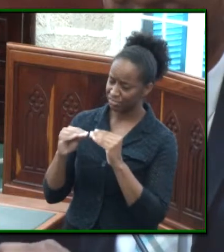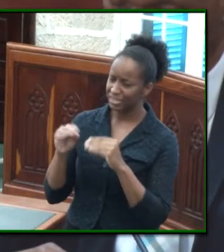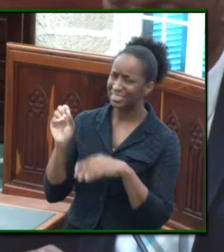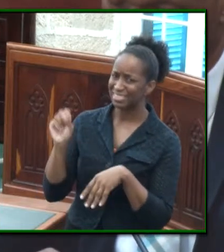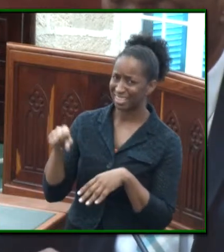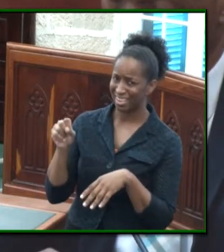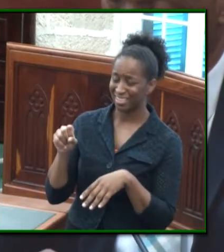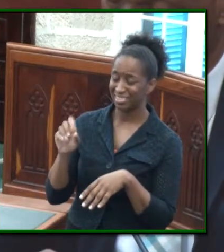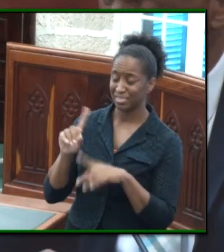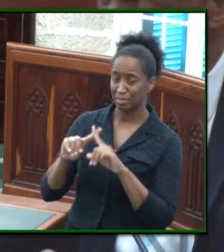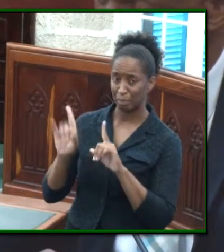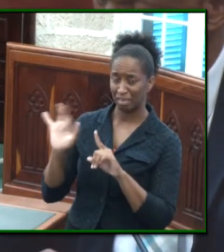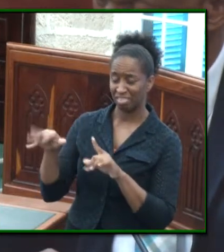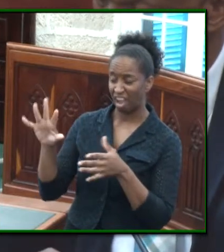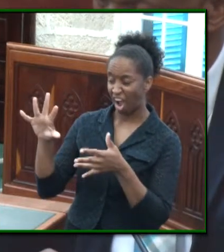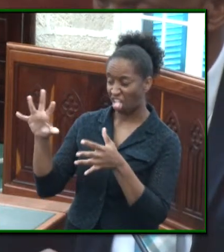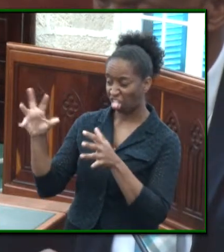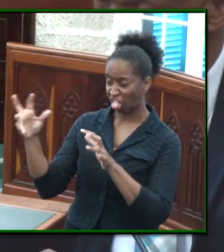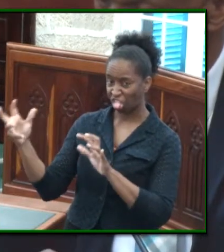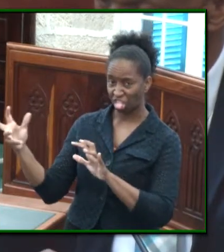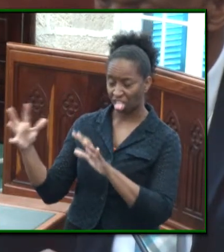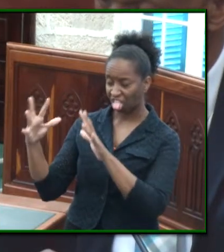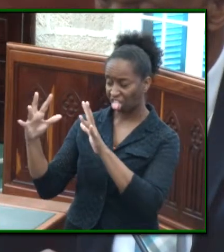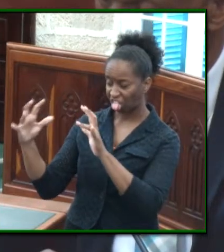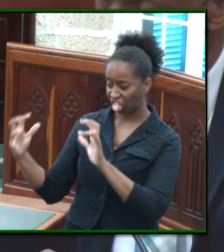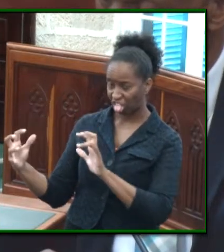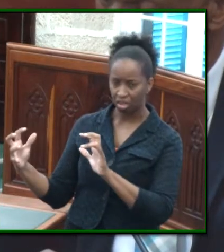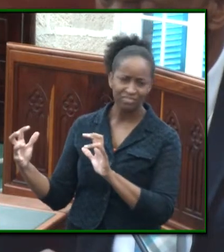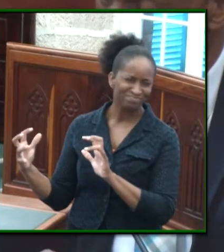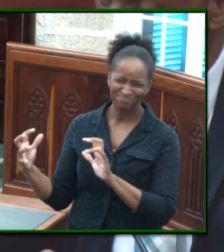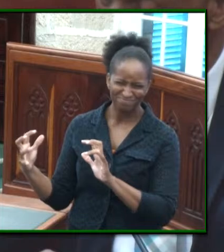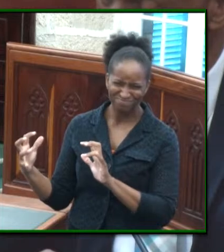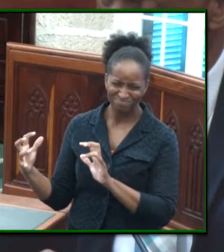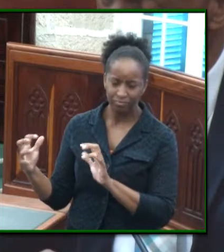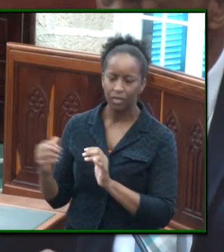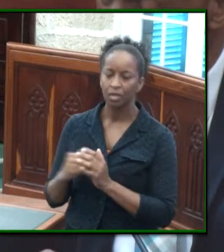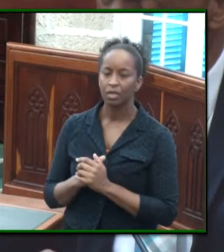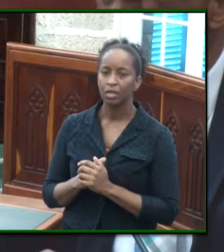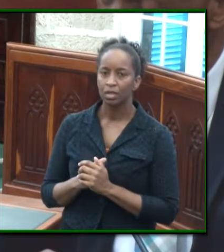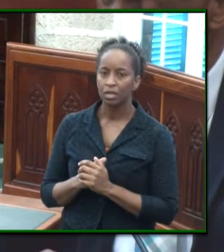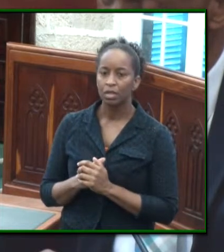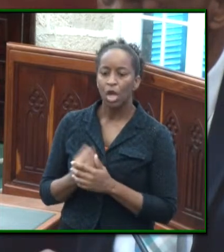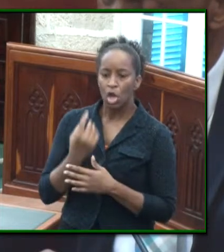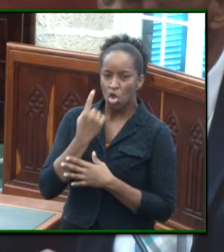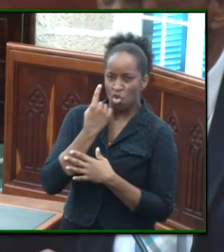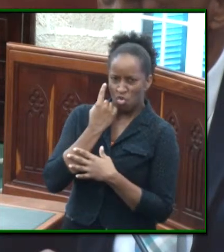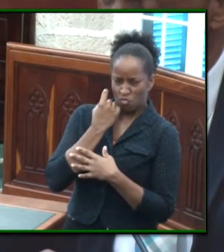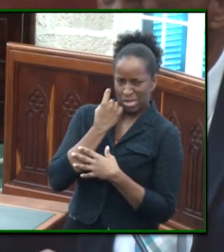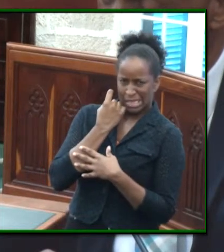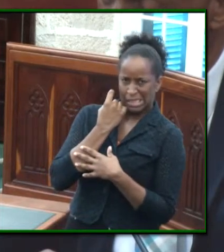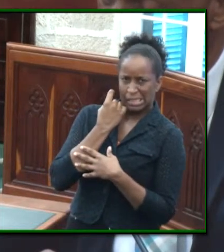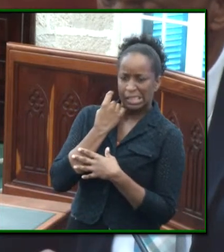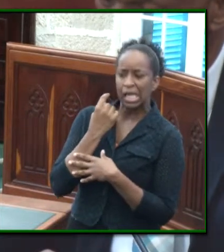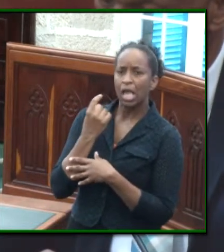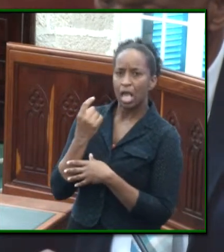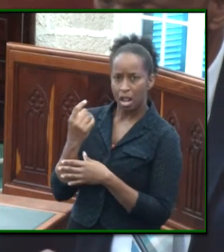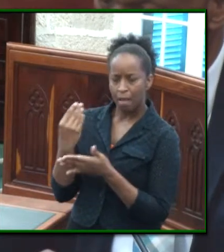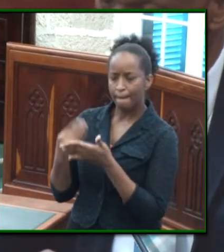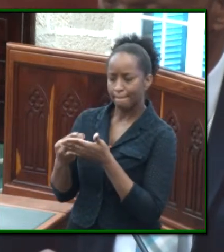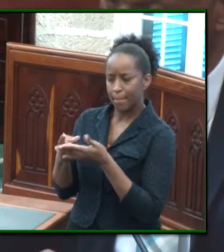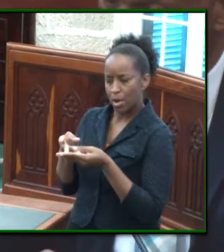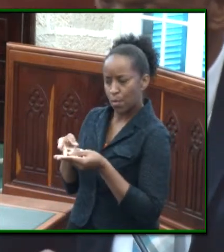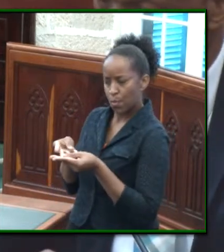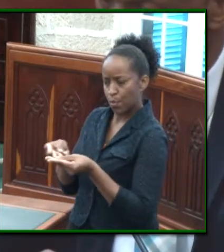year. But it is obvious that with the growth in the population of St. Philip as